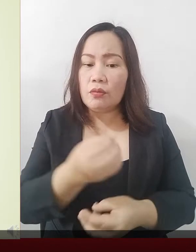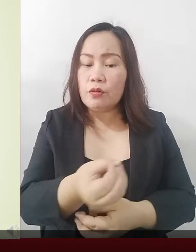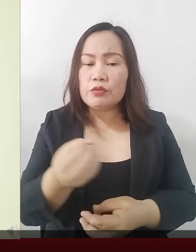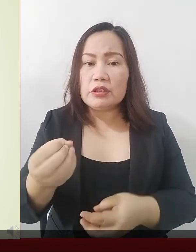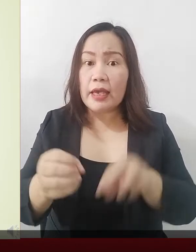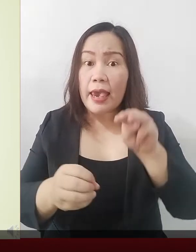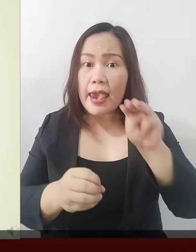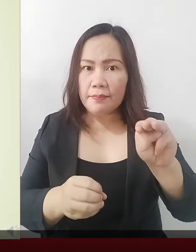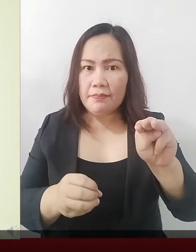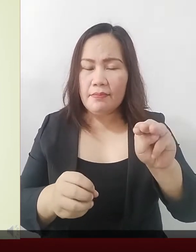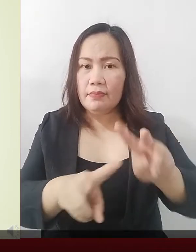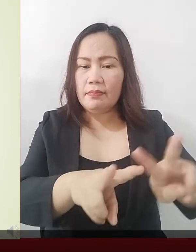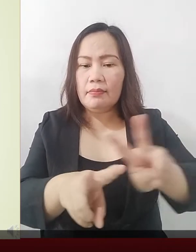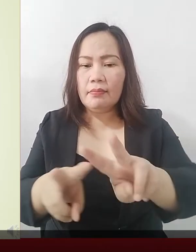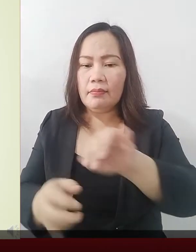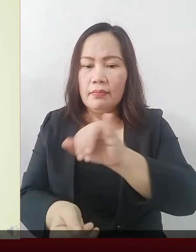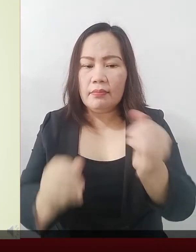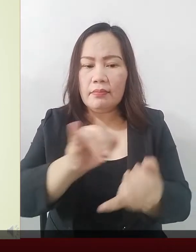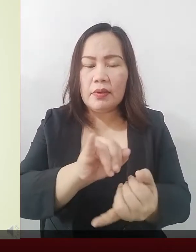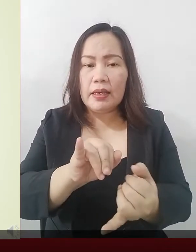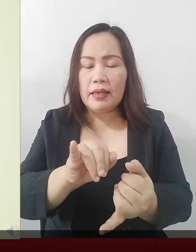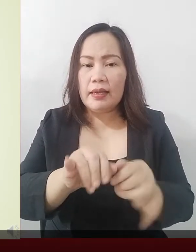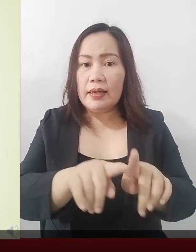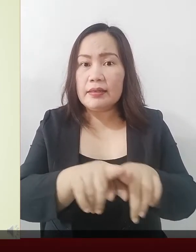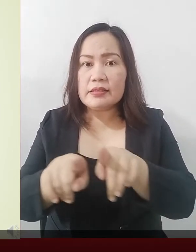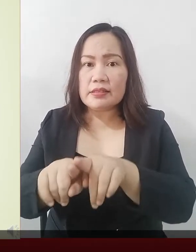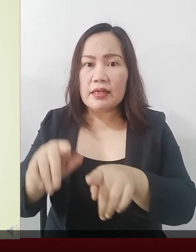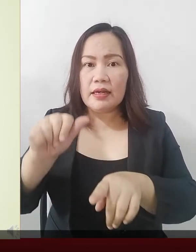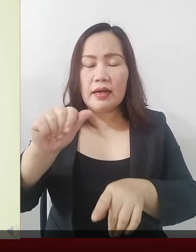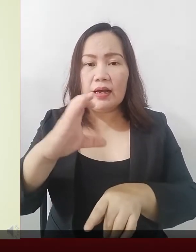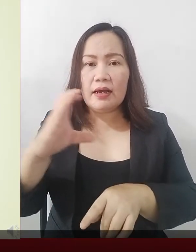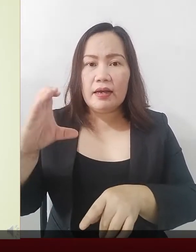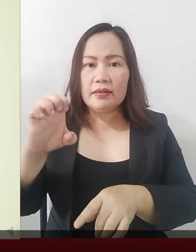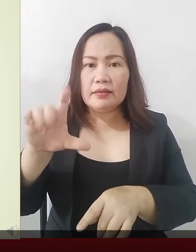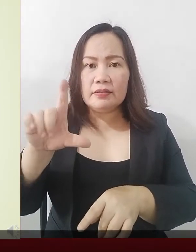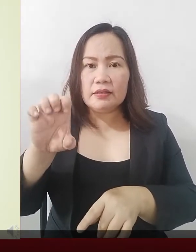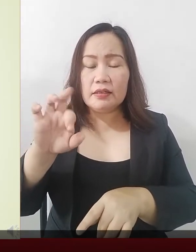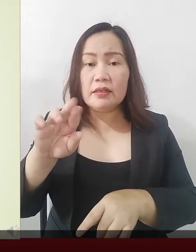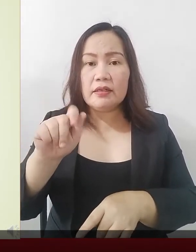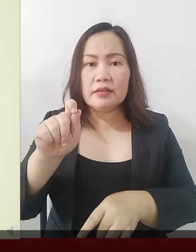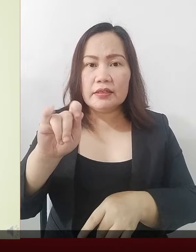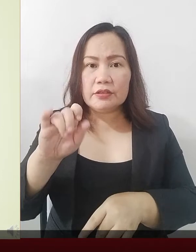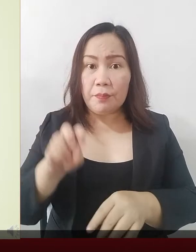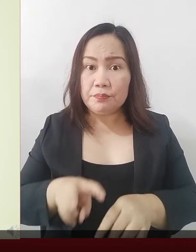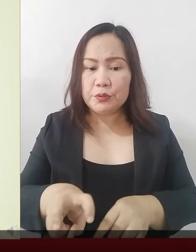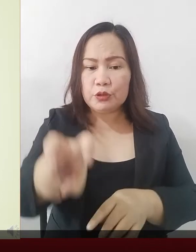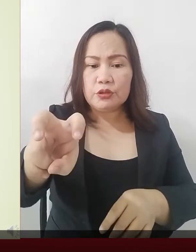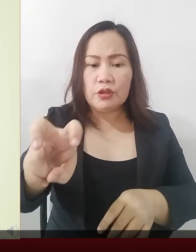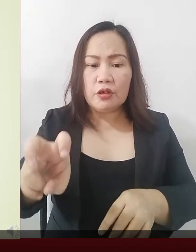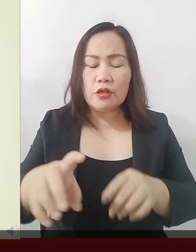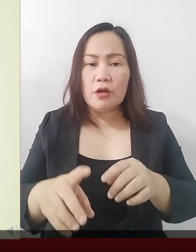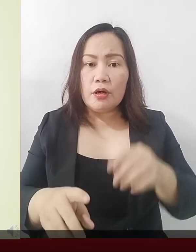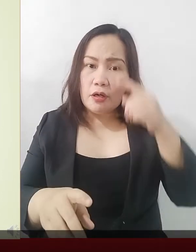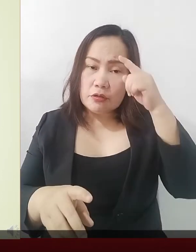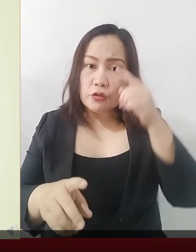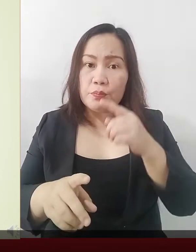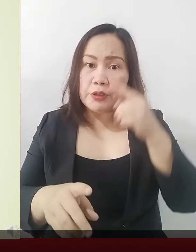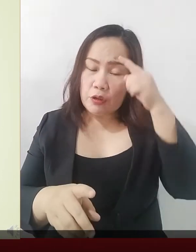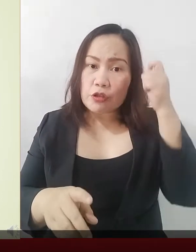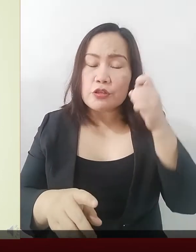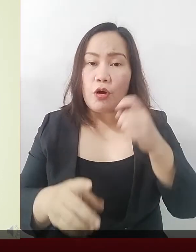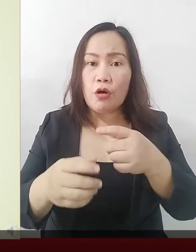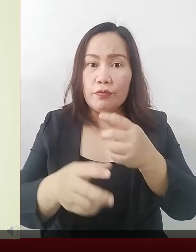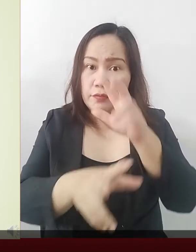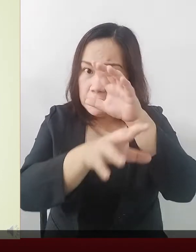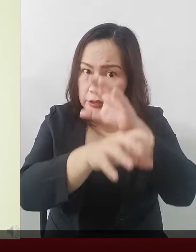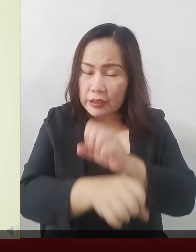object M varies inversely as the acceleration due to gravity J. So its